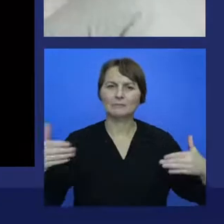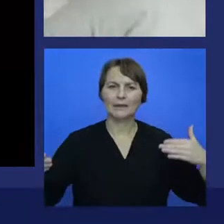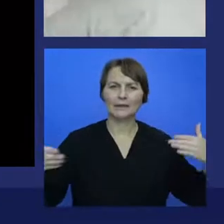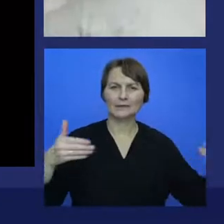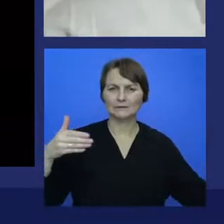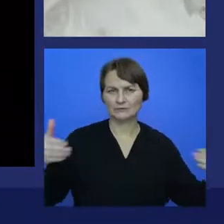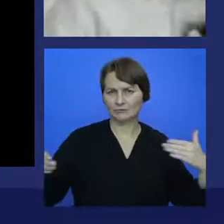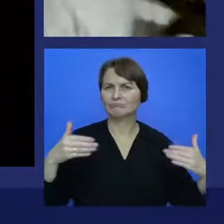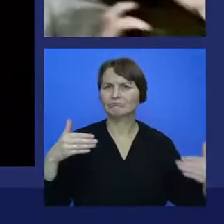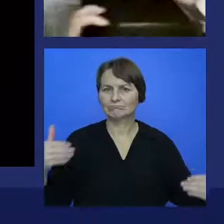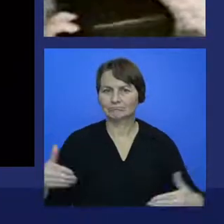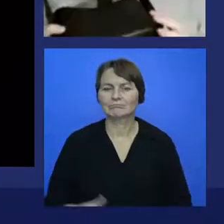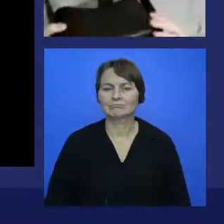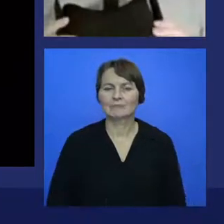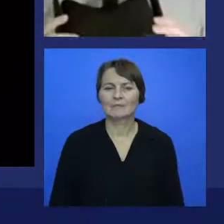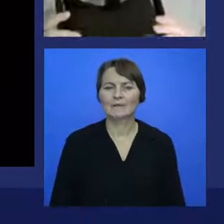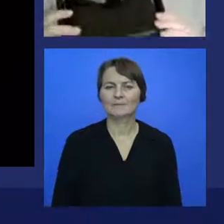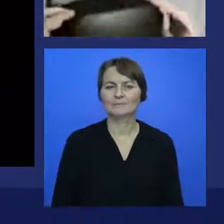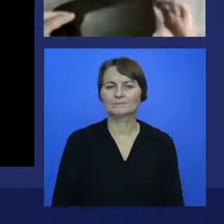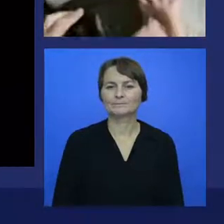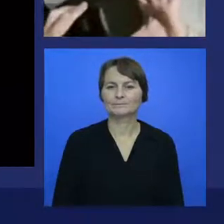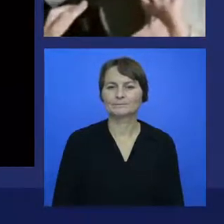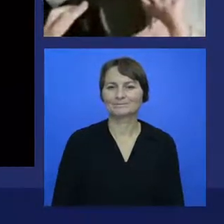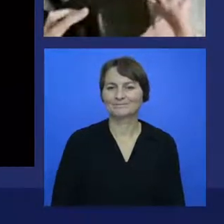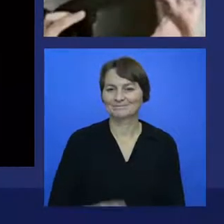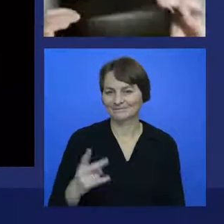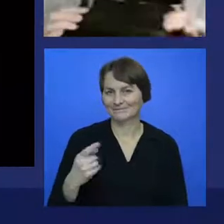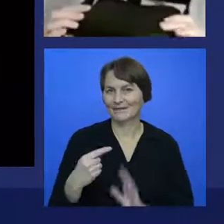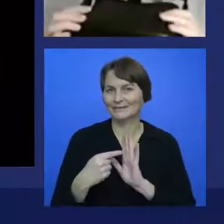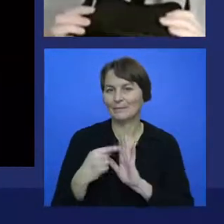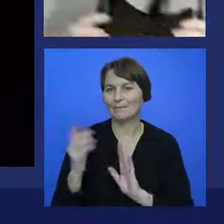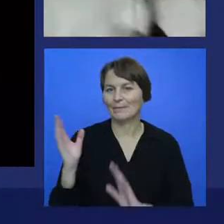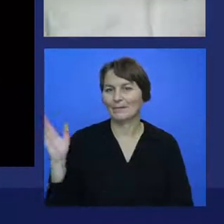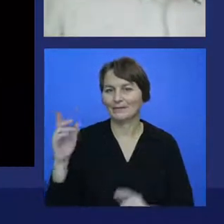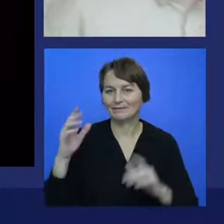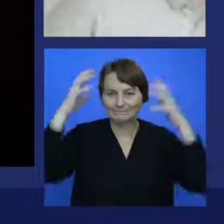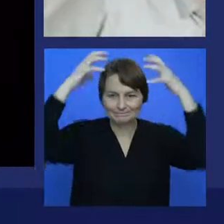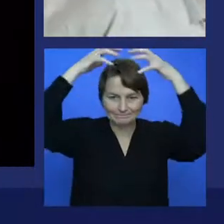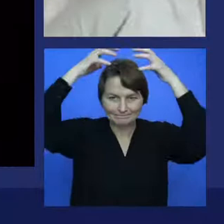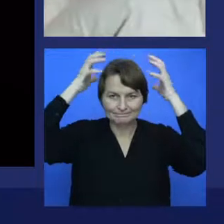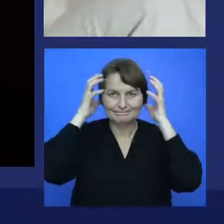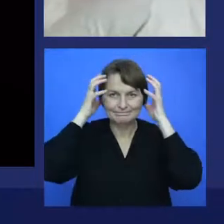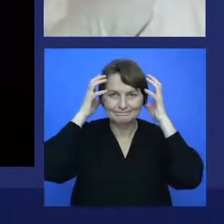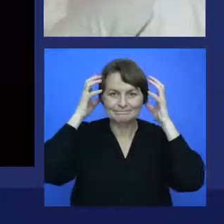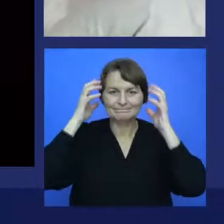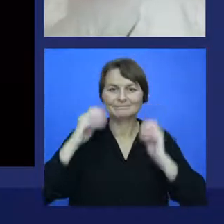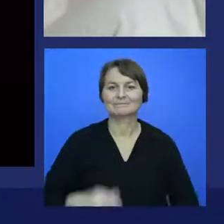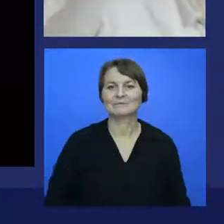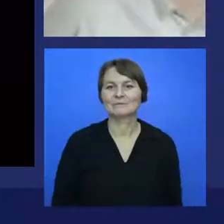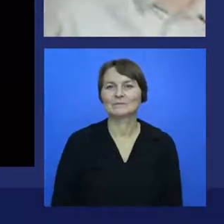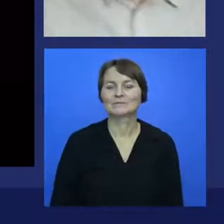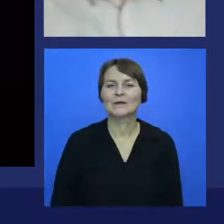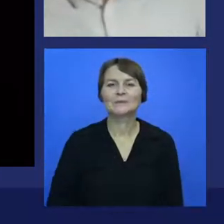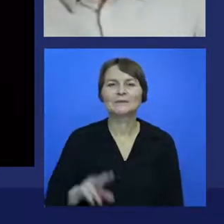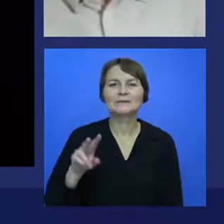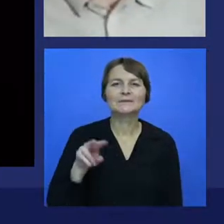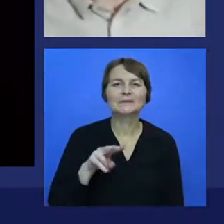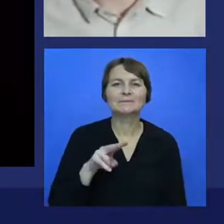use the headset. So I have one here. We can wear those and we can explore the space